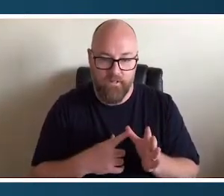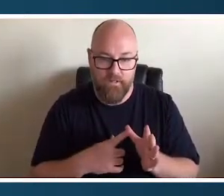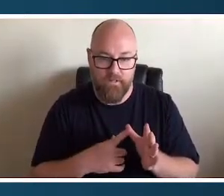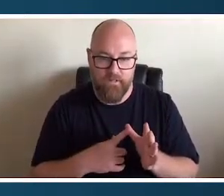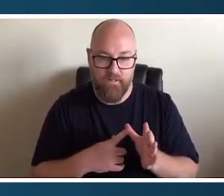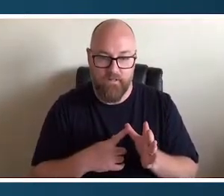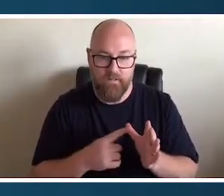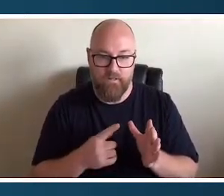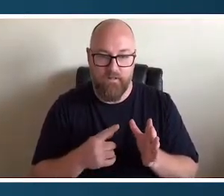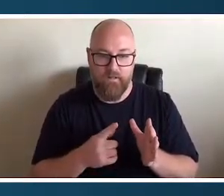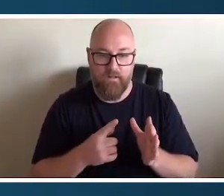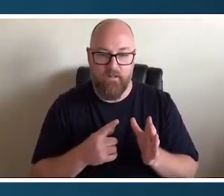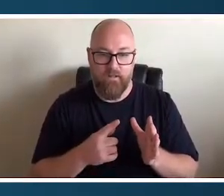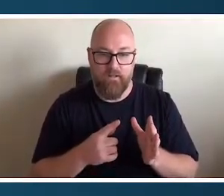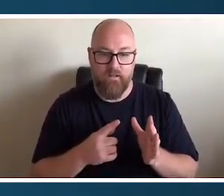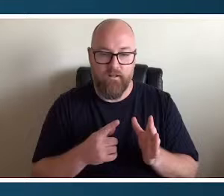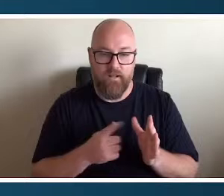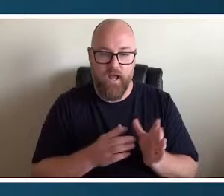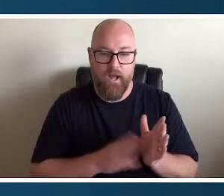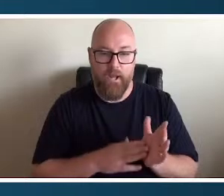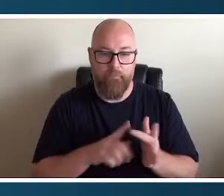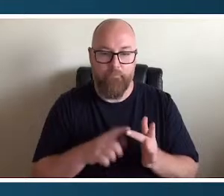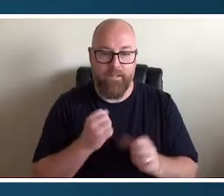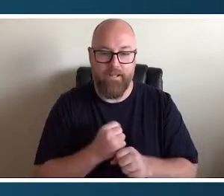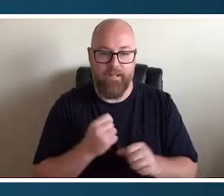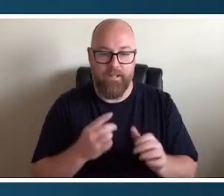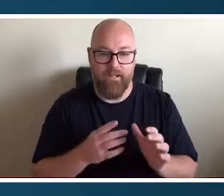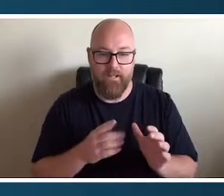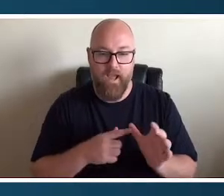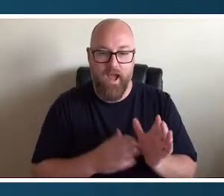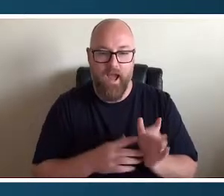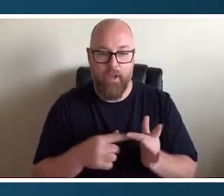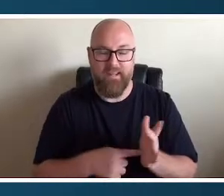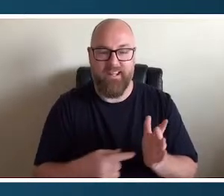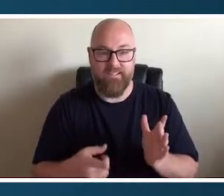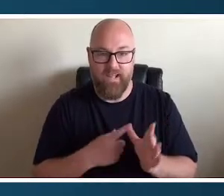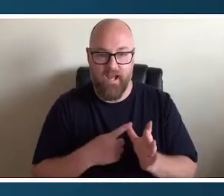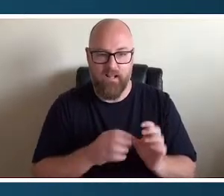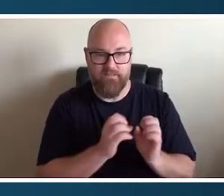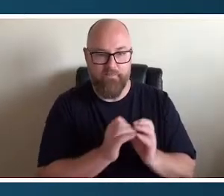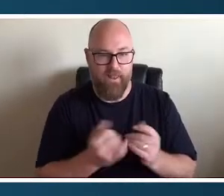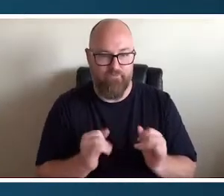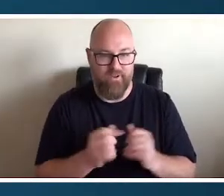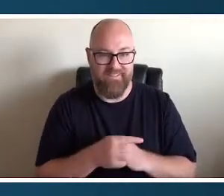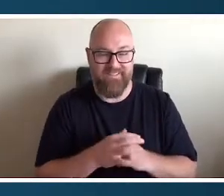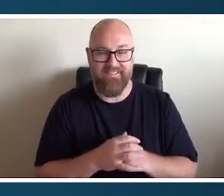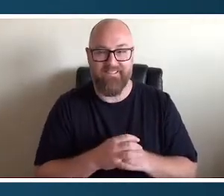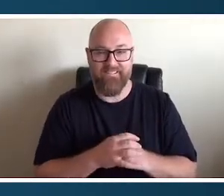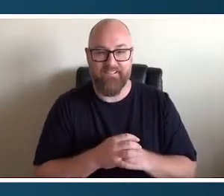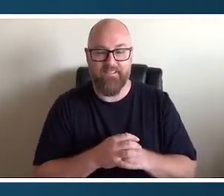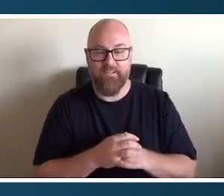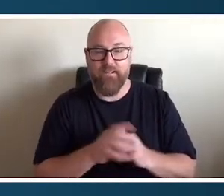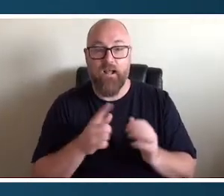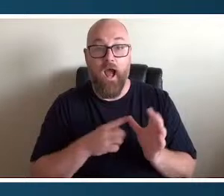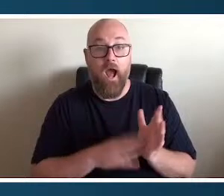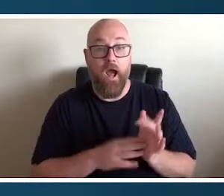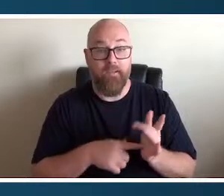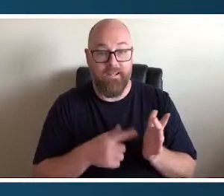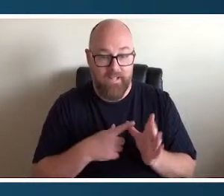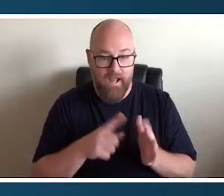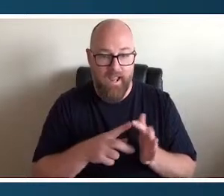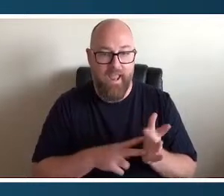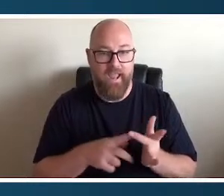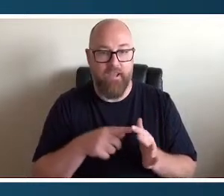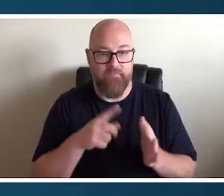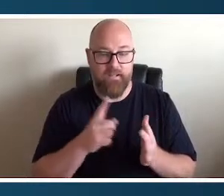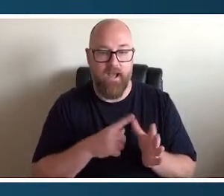Amiga, is that correct? Amita, sorry, type, it's the spell check. Amita, Evie, Alyssa,